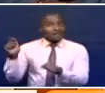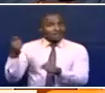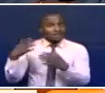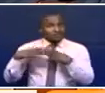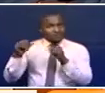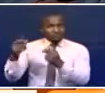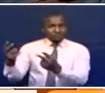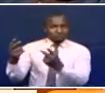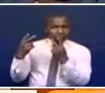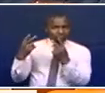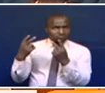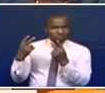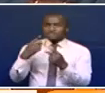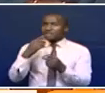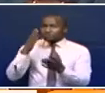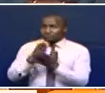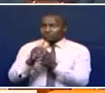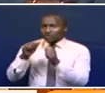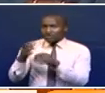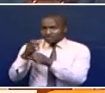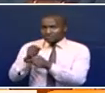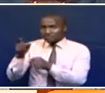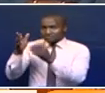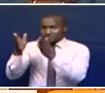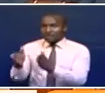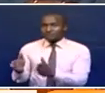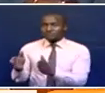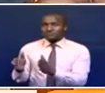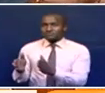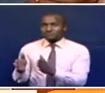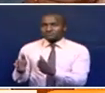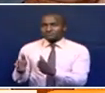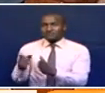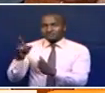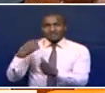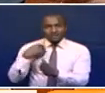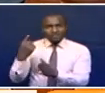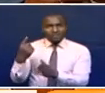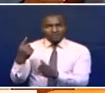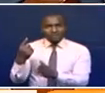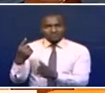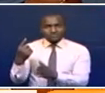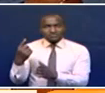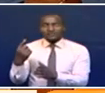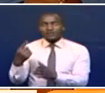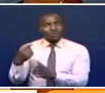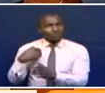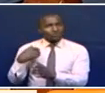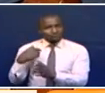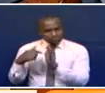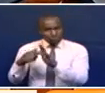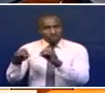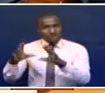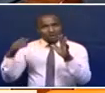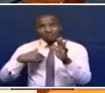me in the eyes and say, I think we can trust this guy. Yeah? That's number one. And I think we have demonstrated it. We